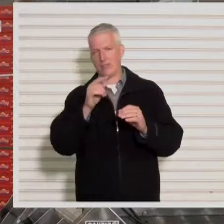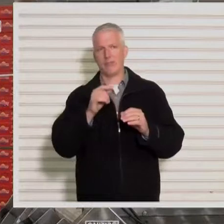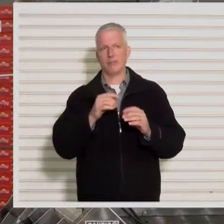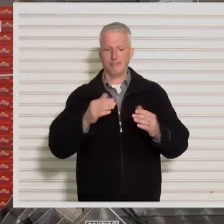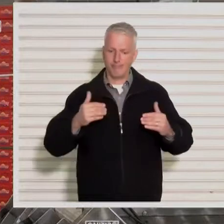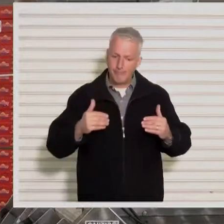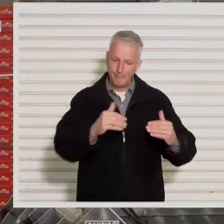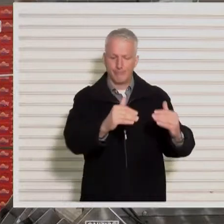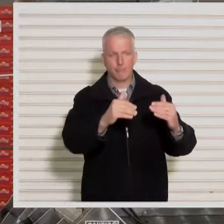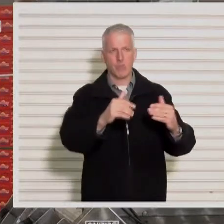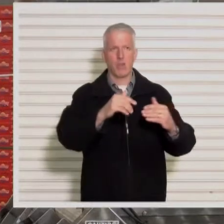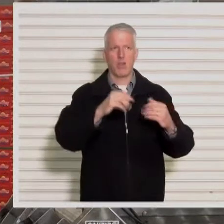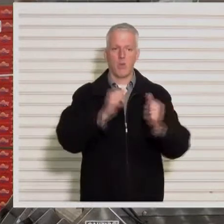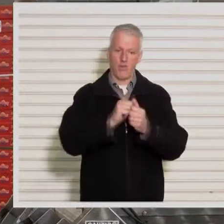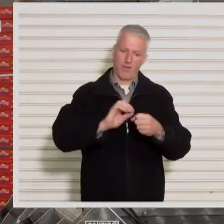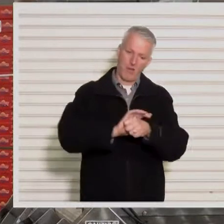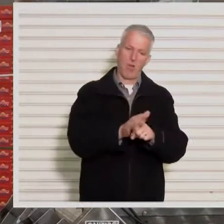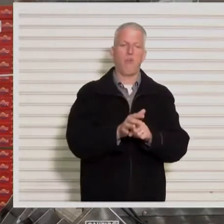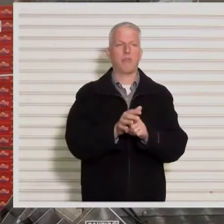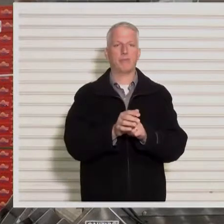decisions. And when I say